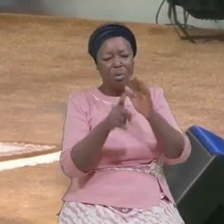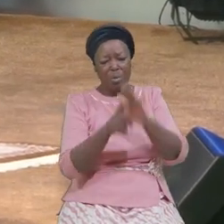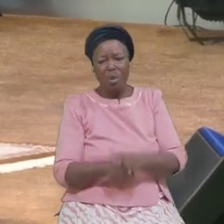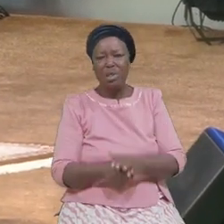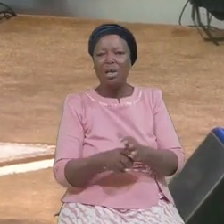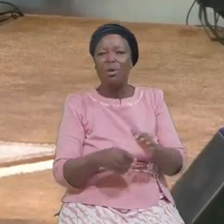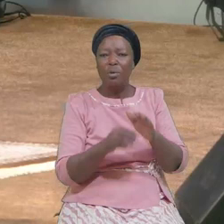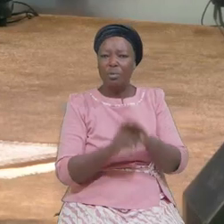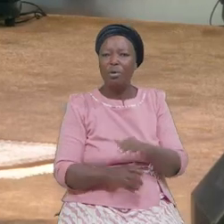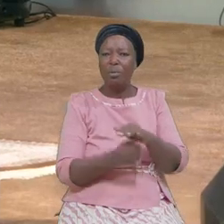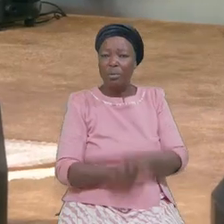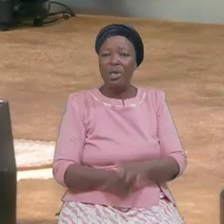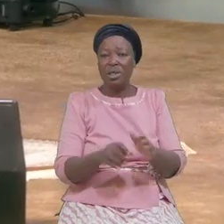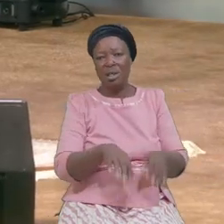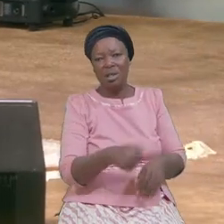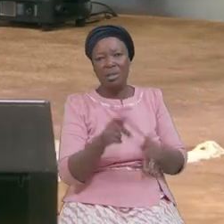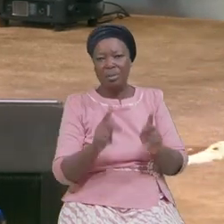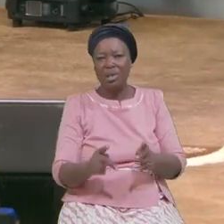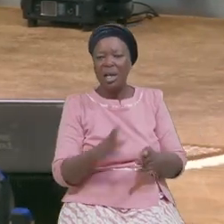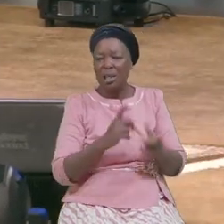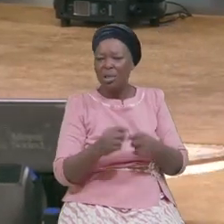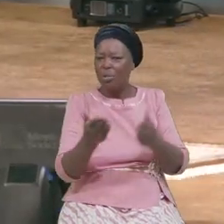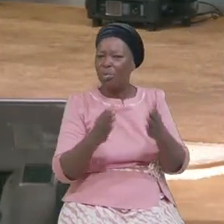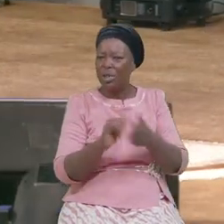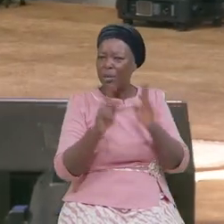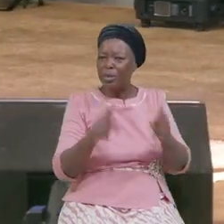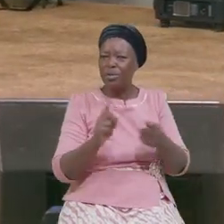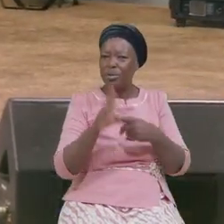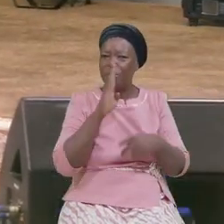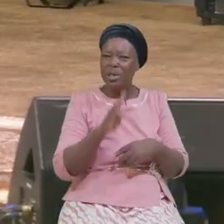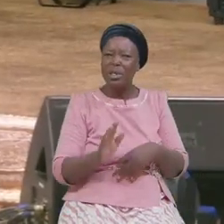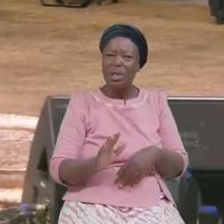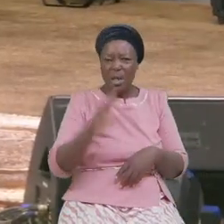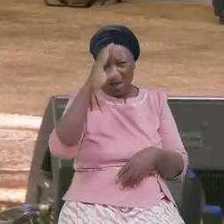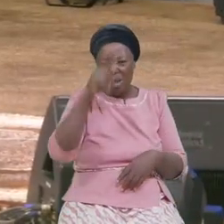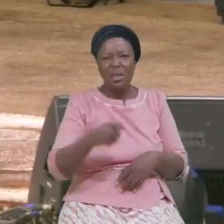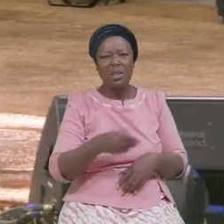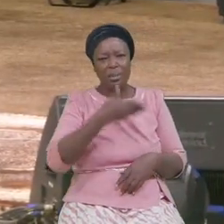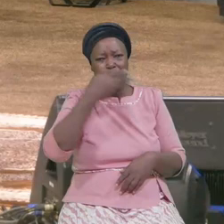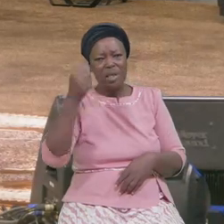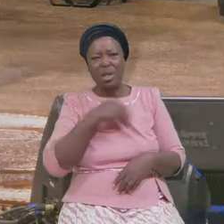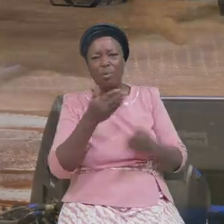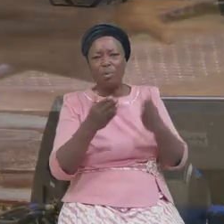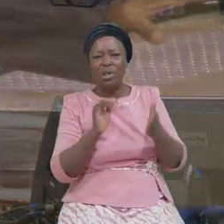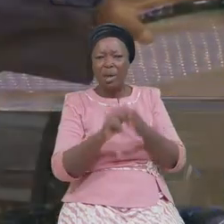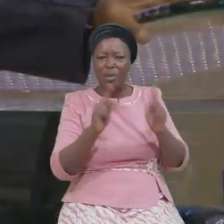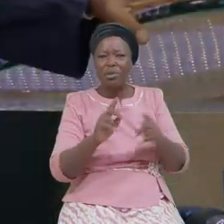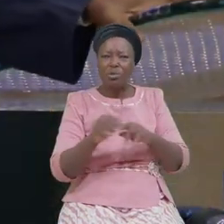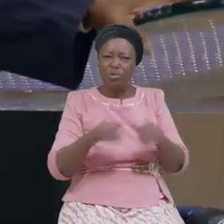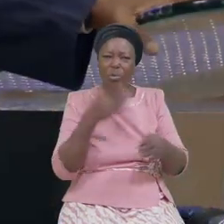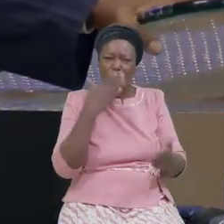you want the person to be his best, you want him to be able to deliver under